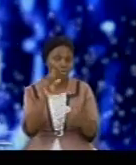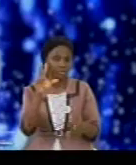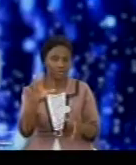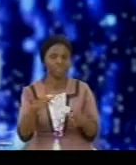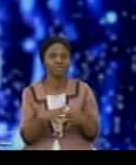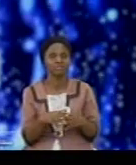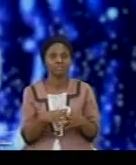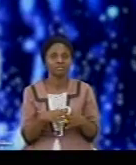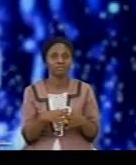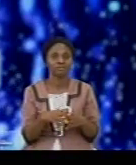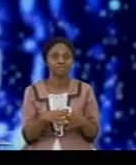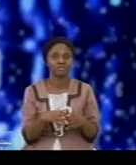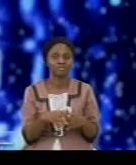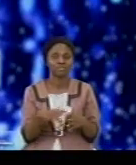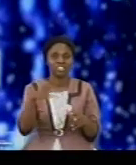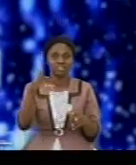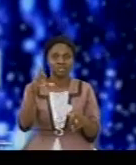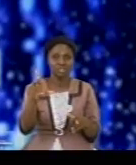kingdom citizenship.